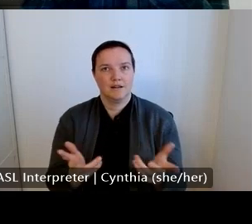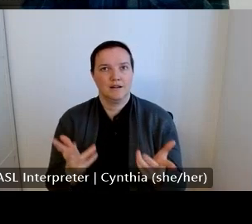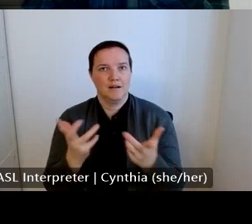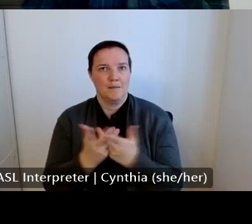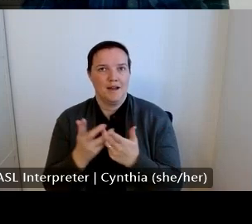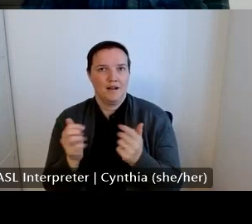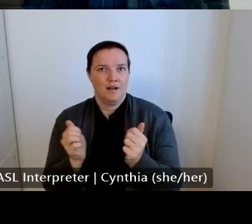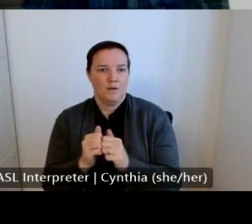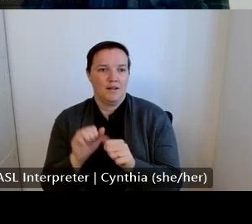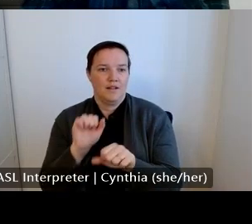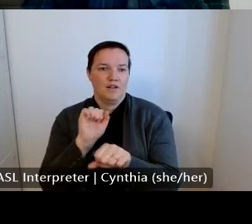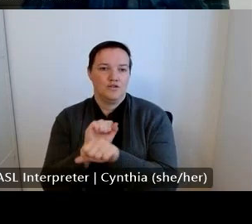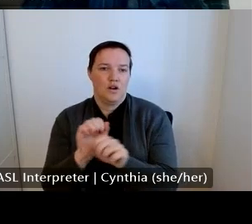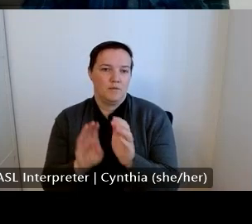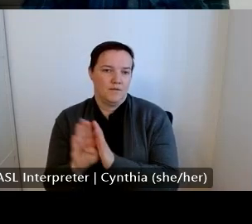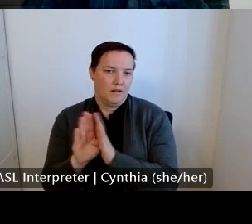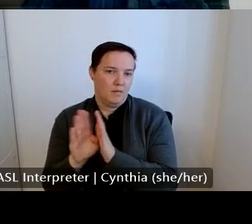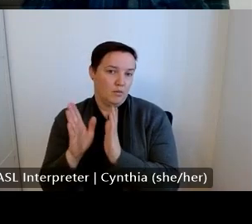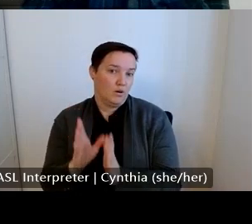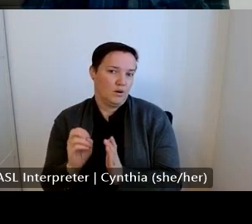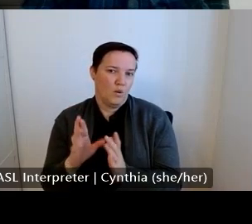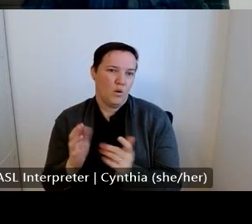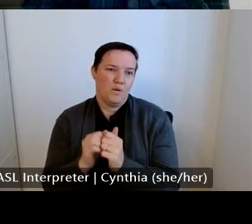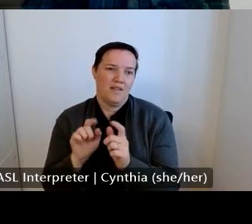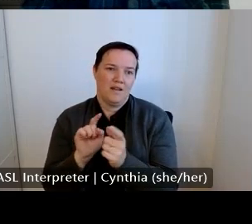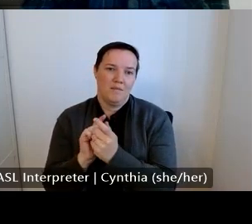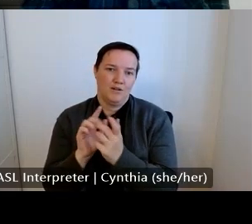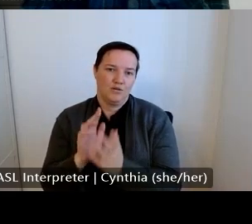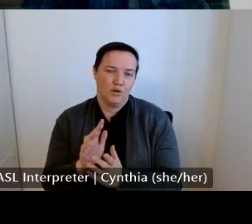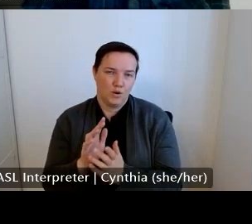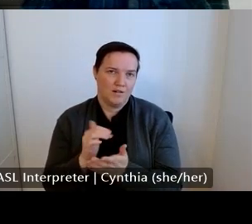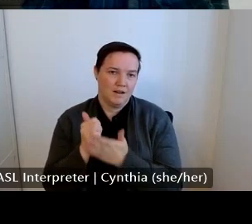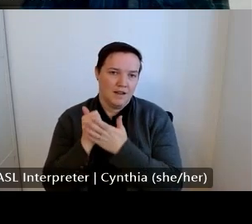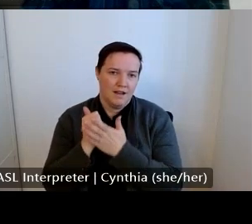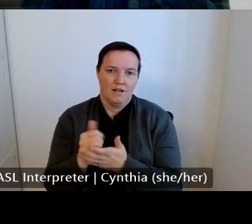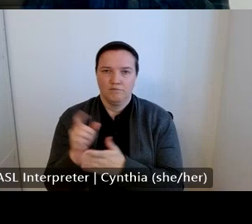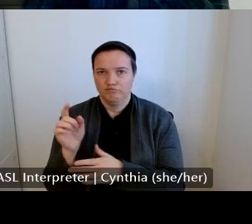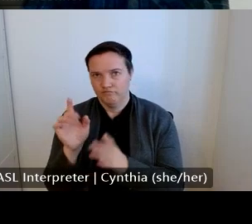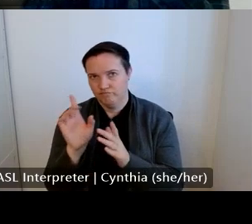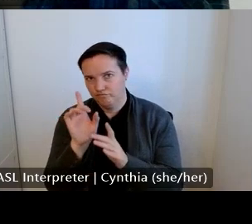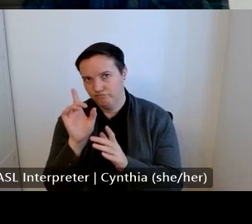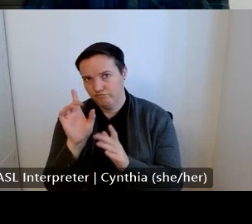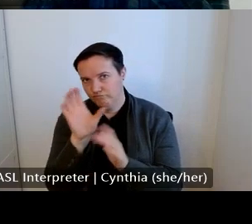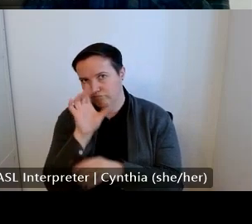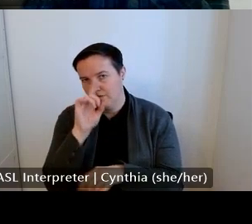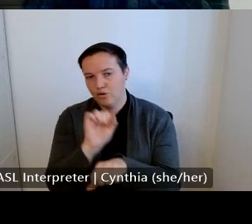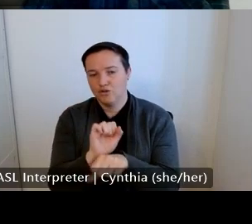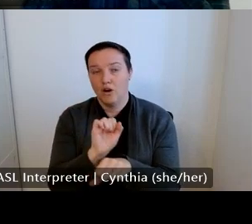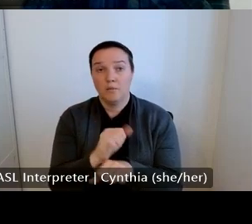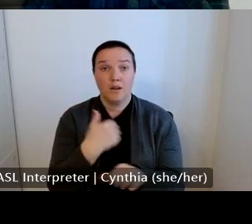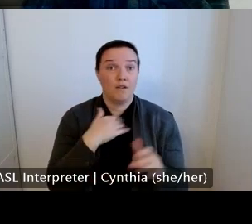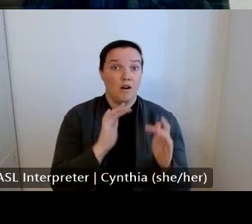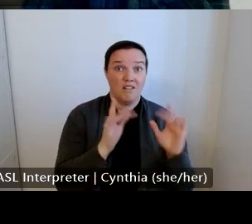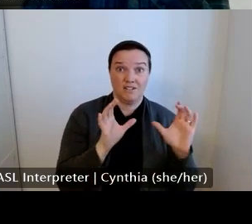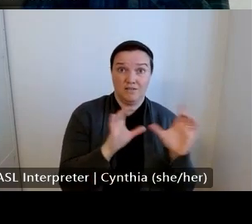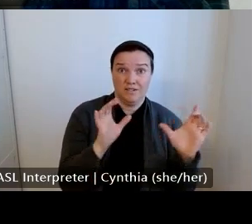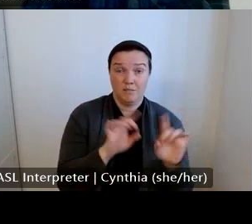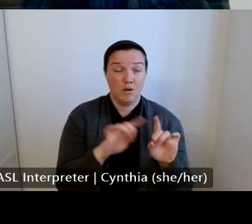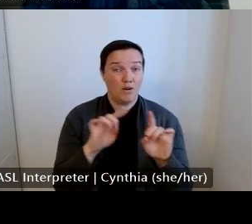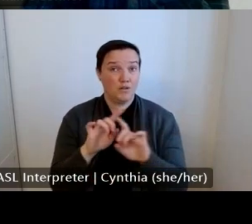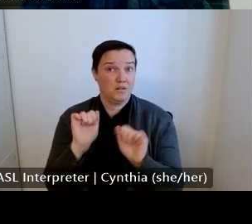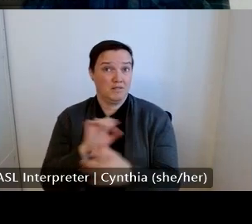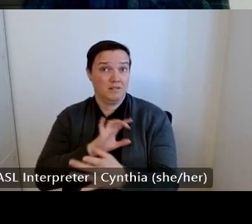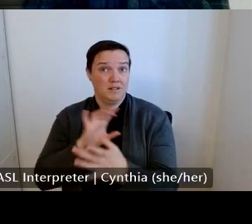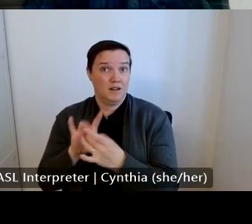transition to the workplace. So it sounds like they offer both online certifications as well as the opportunity to be connected with